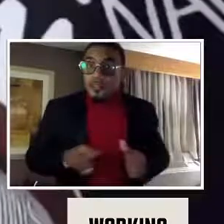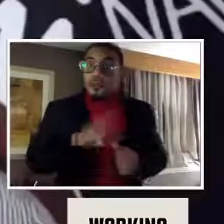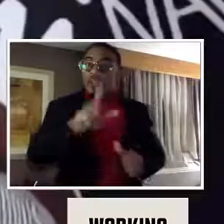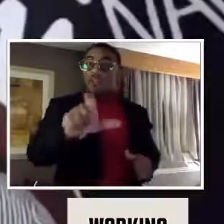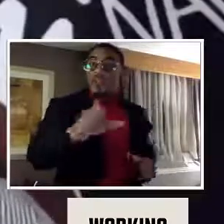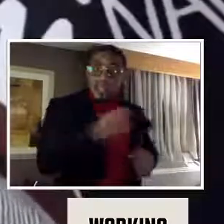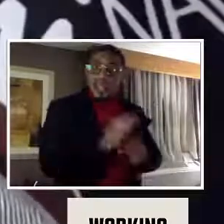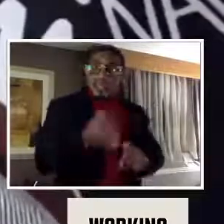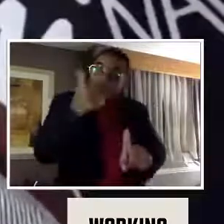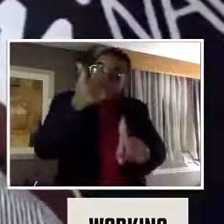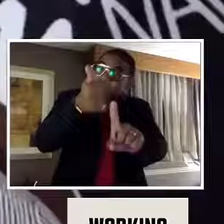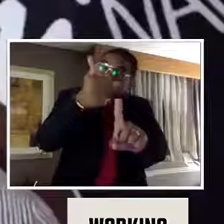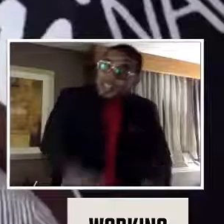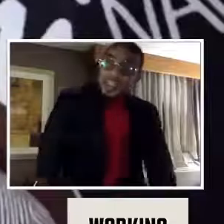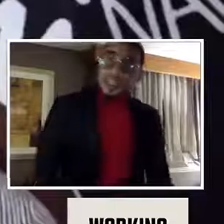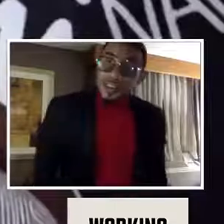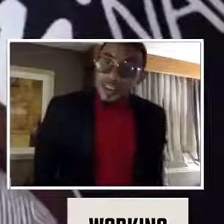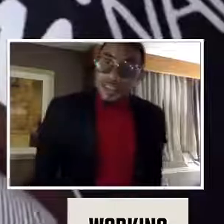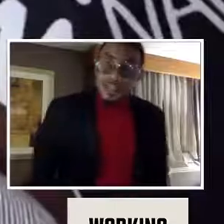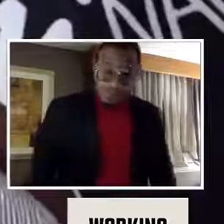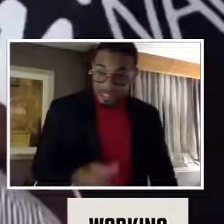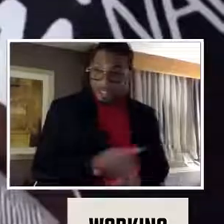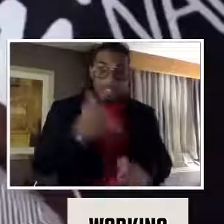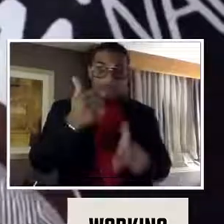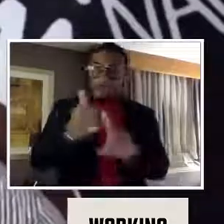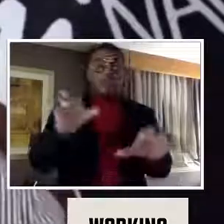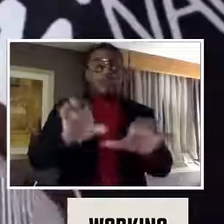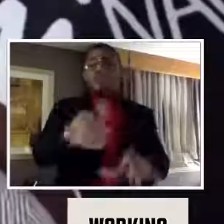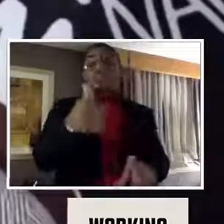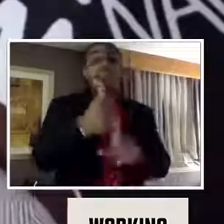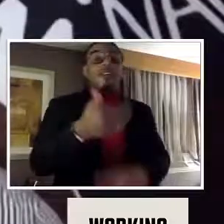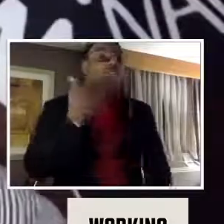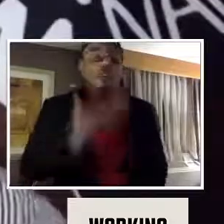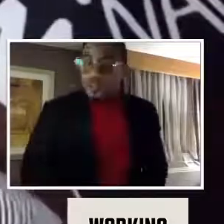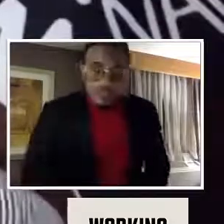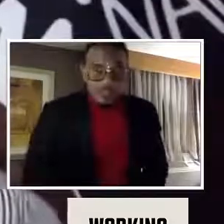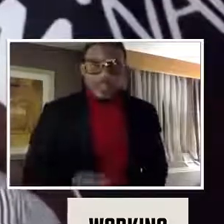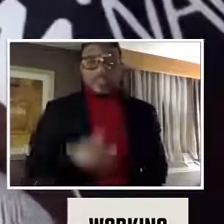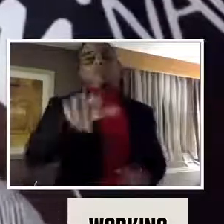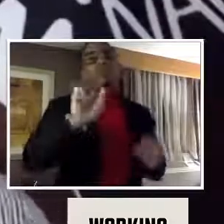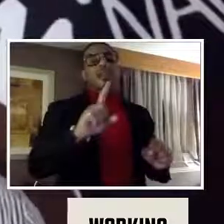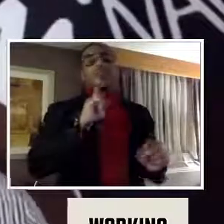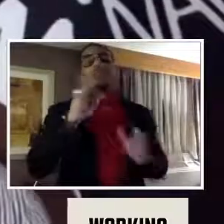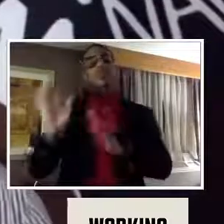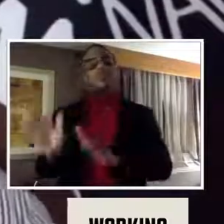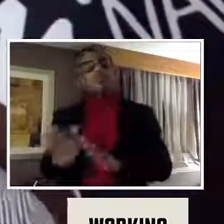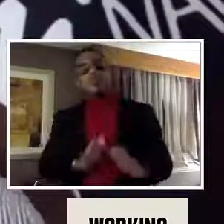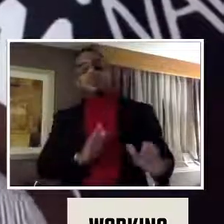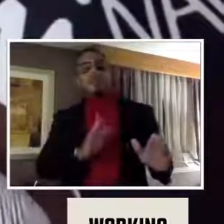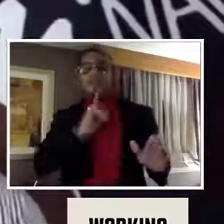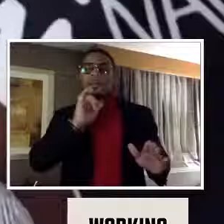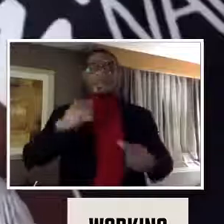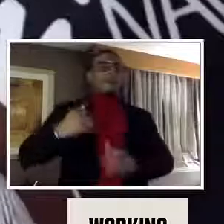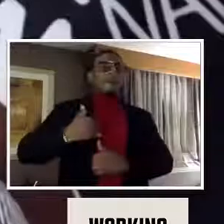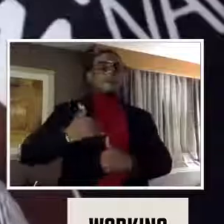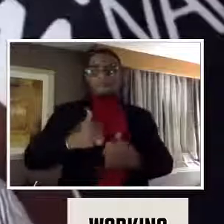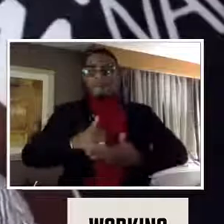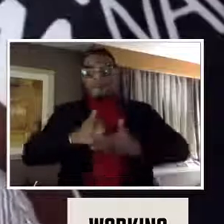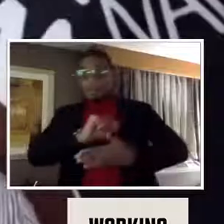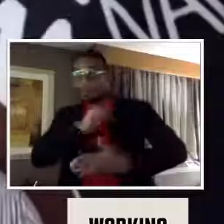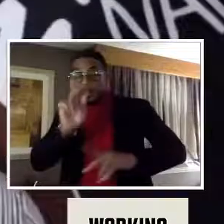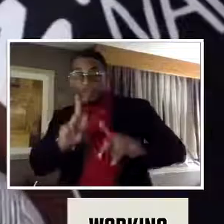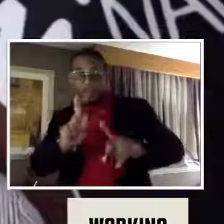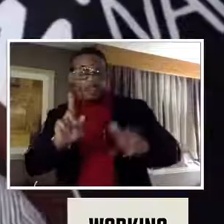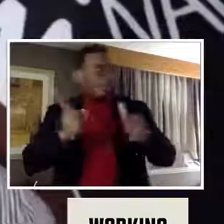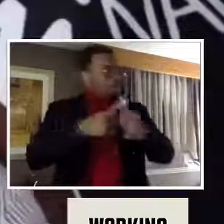got to save yourself. You know, you got to save yourself and do yourself good so that you can be prepared and be that warrior to help others.